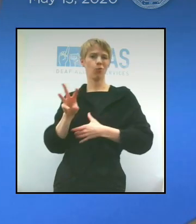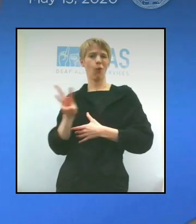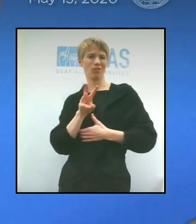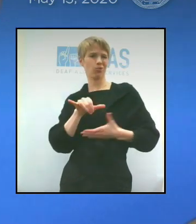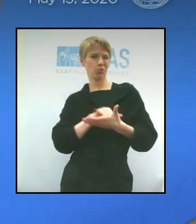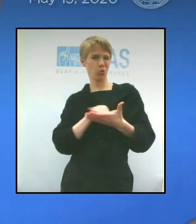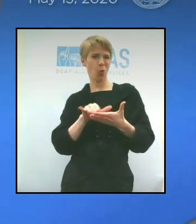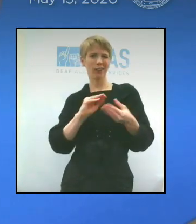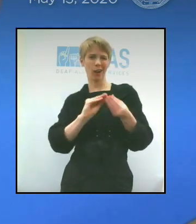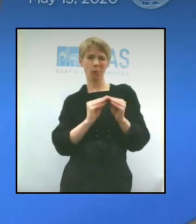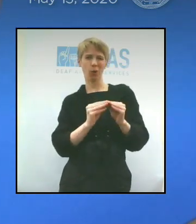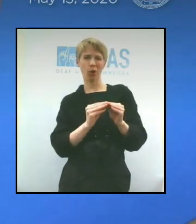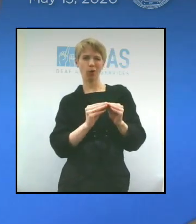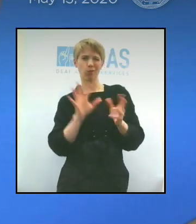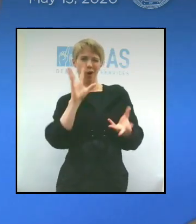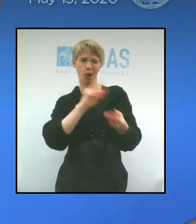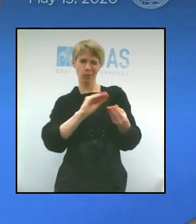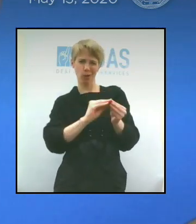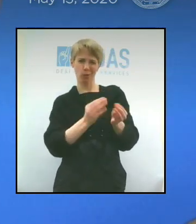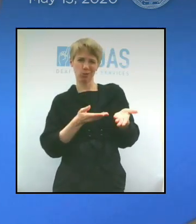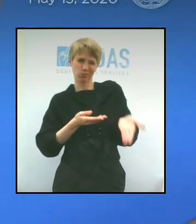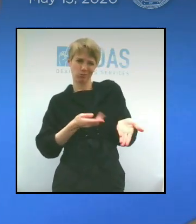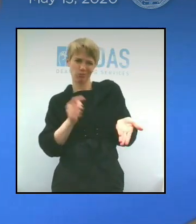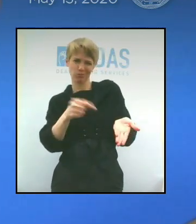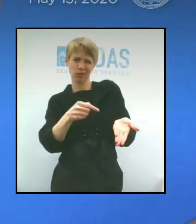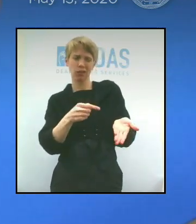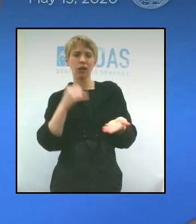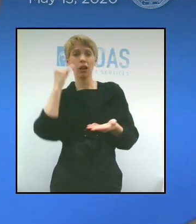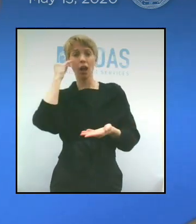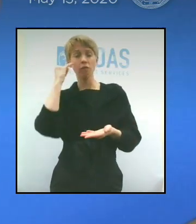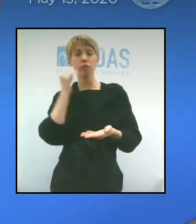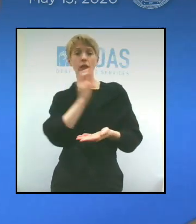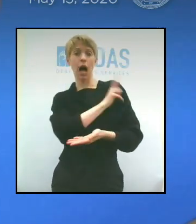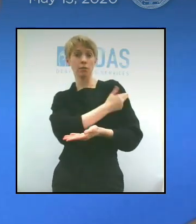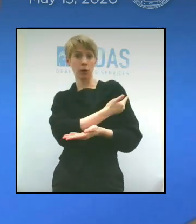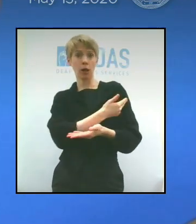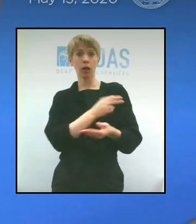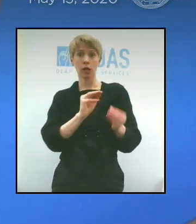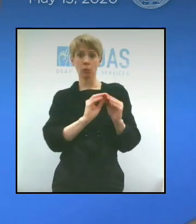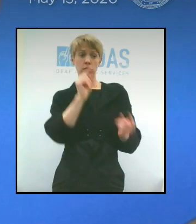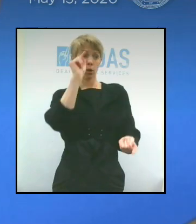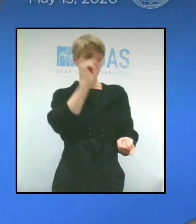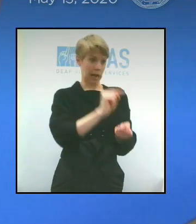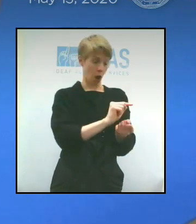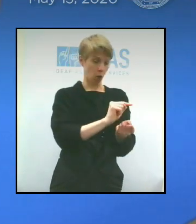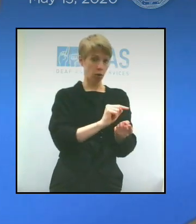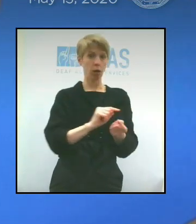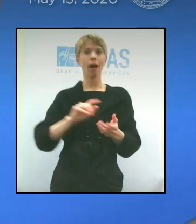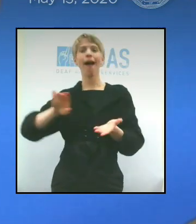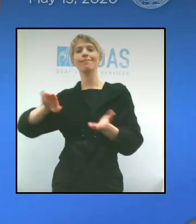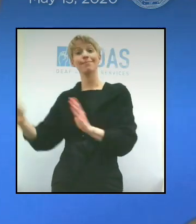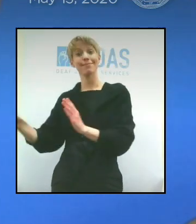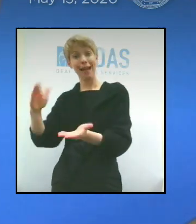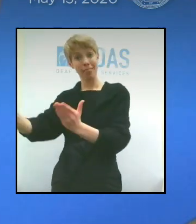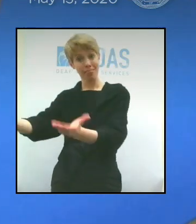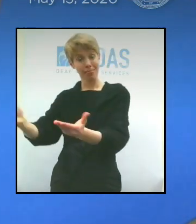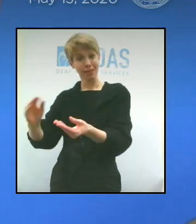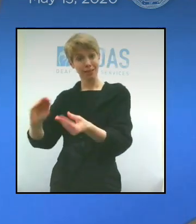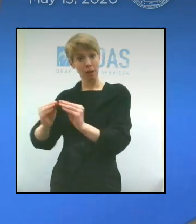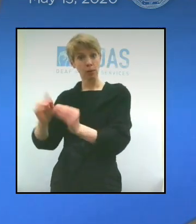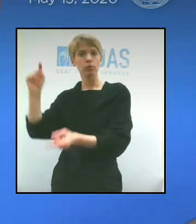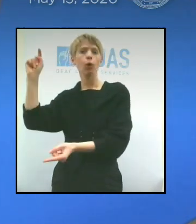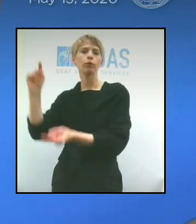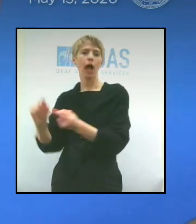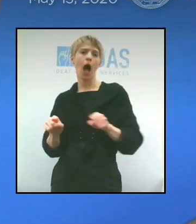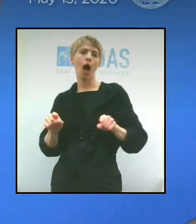I think if we can reduce the hospitalization number, I think the deaths will go along with it, because the less people that are being hospitalized, the less chance there